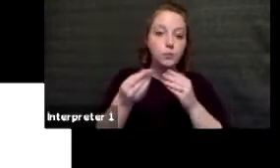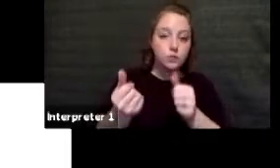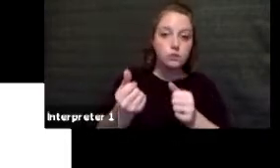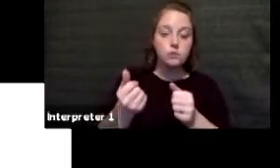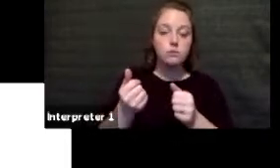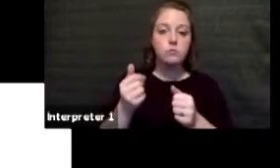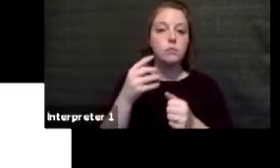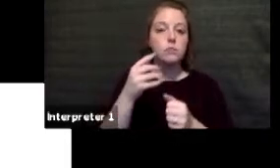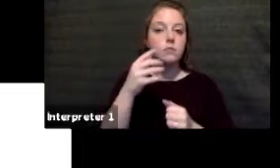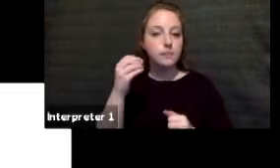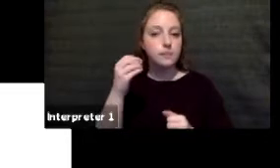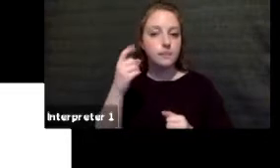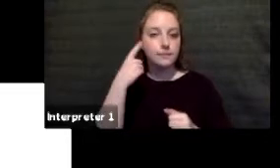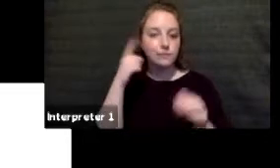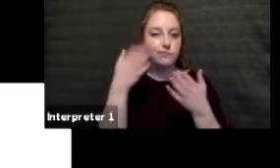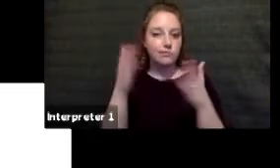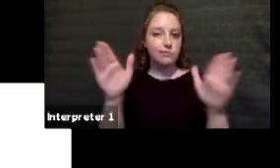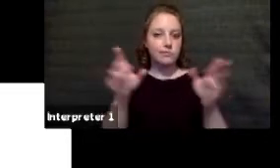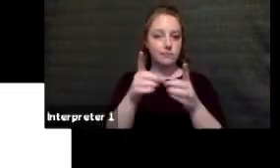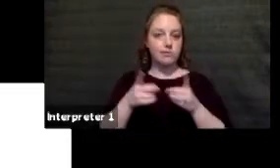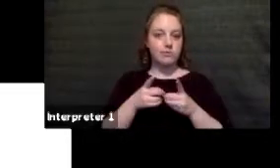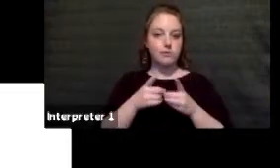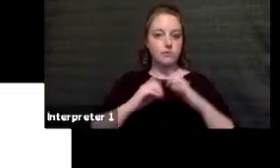then addressing overall district capacity.